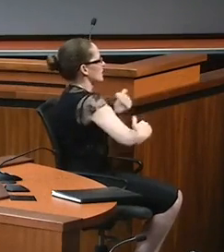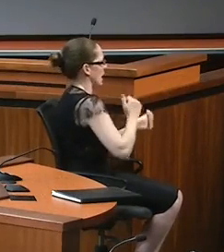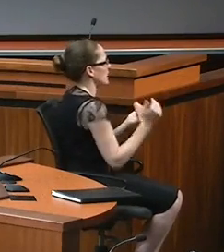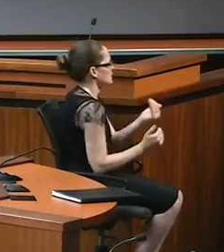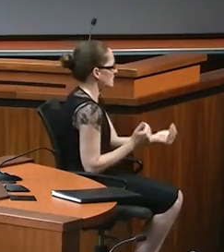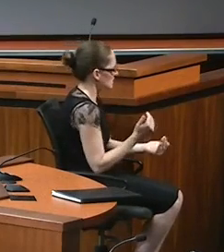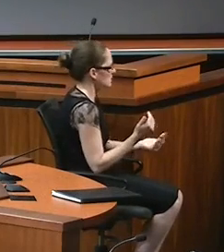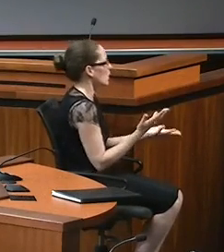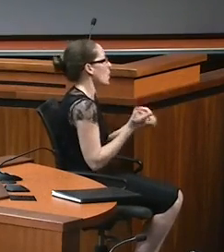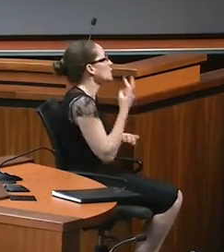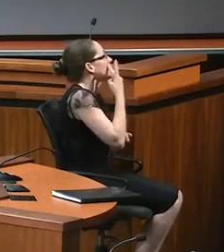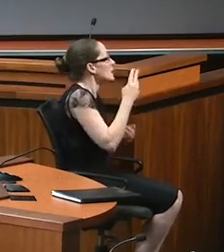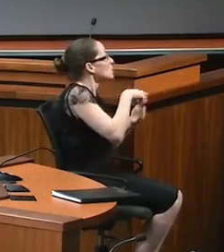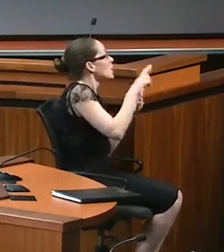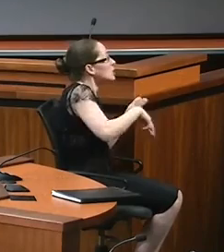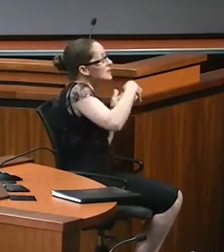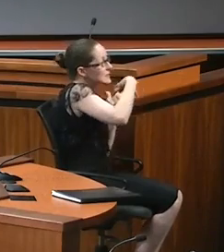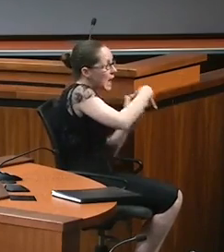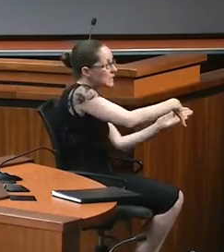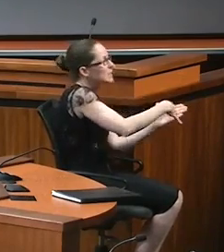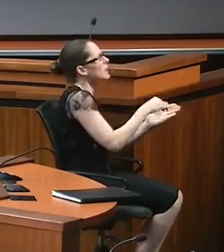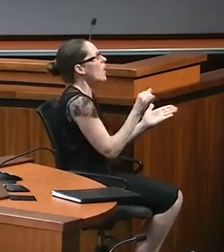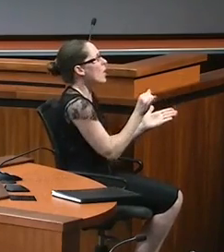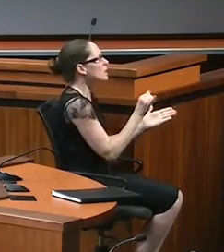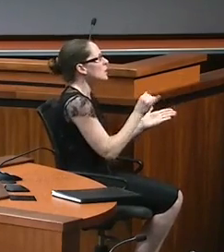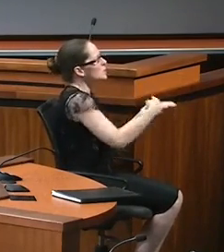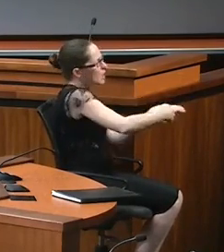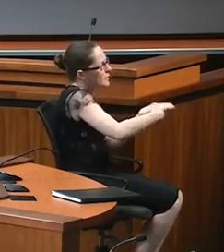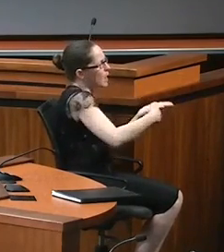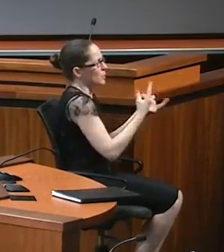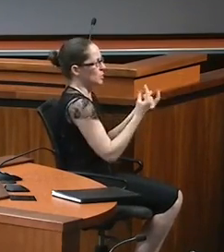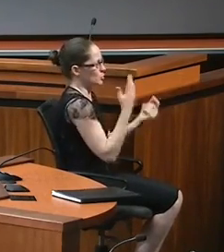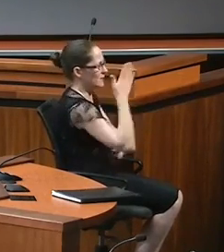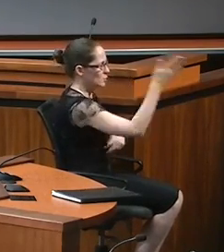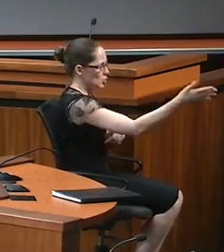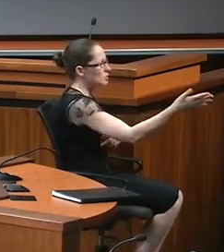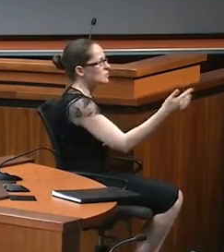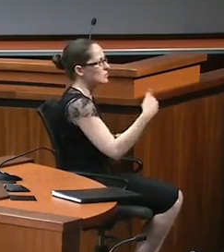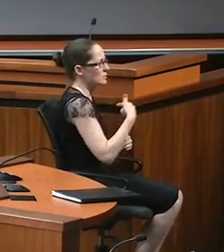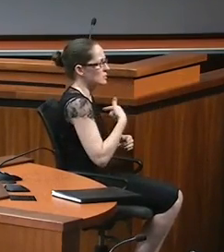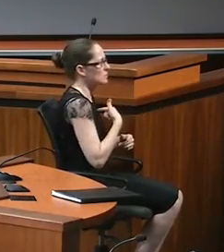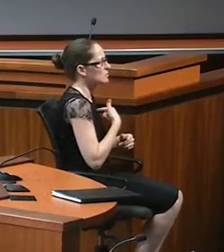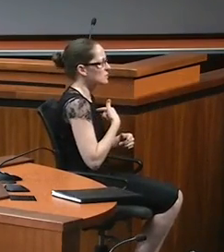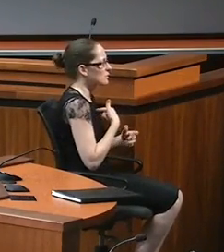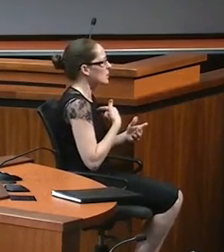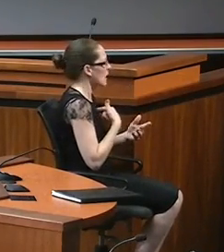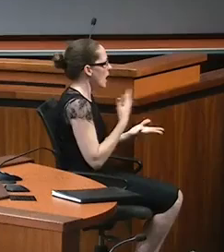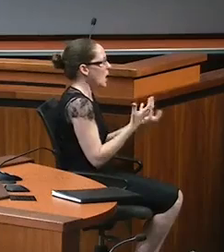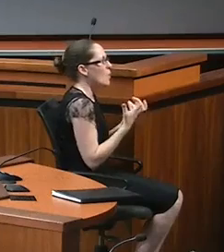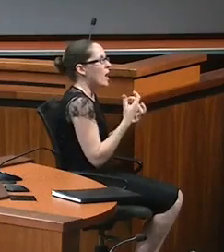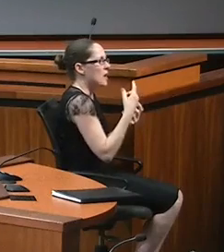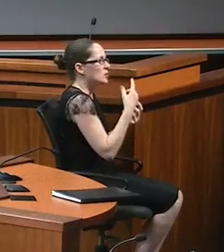study, but also talking about how we can move forward. So again, I want to continue to make sure you understand that we're going to continue to have the community involved in every step of the